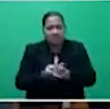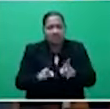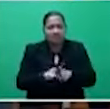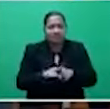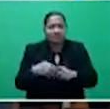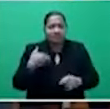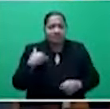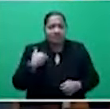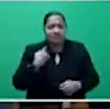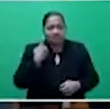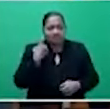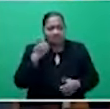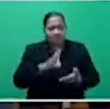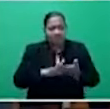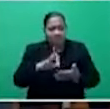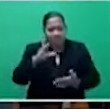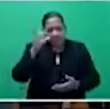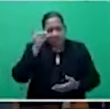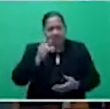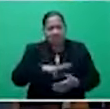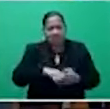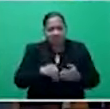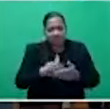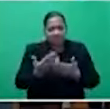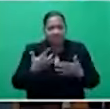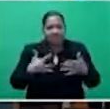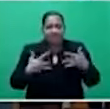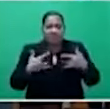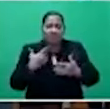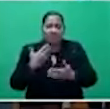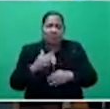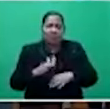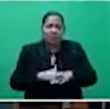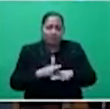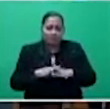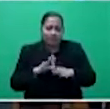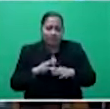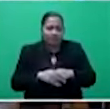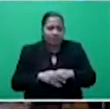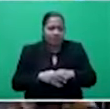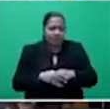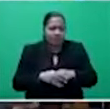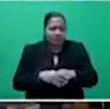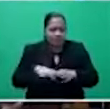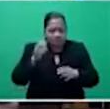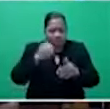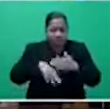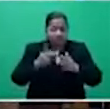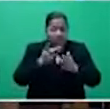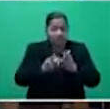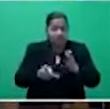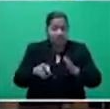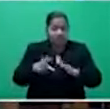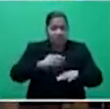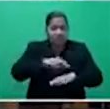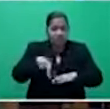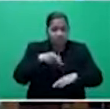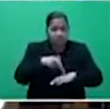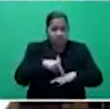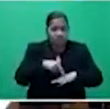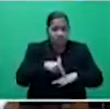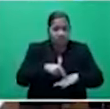to better understand what happens in people's daily lives. We found that bribery and the use of personal connections are widespread in many parts of the region and across many key services. Which is the